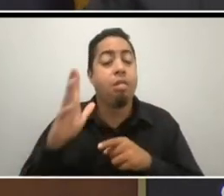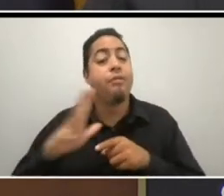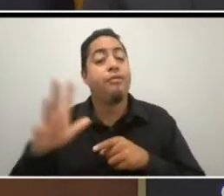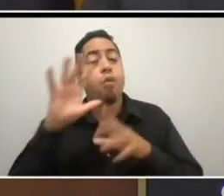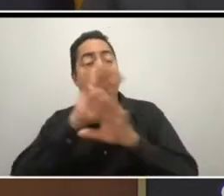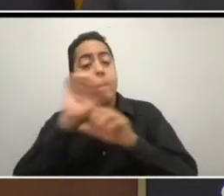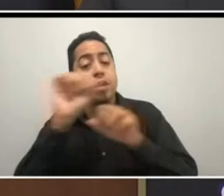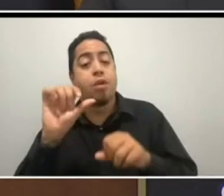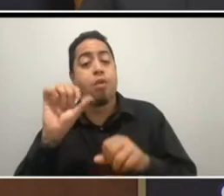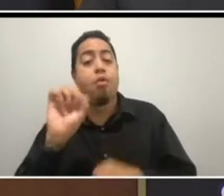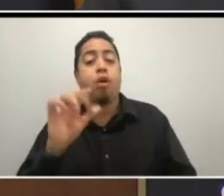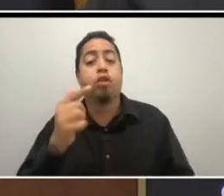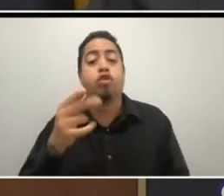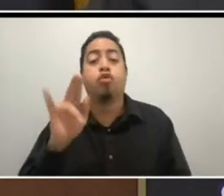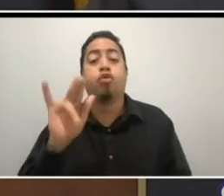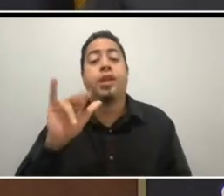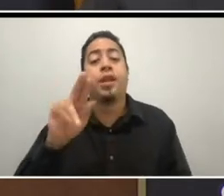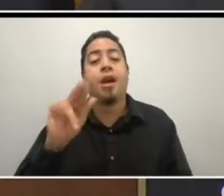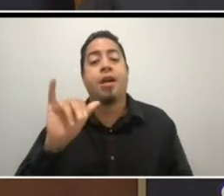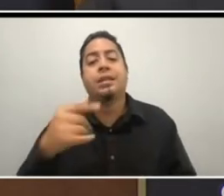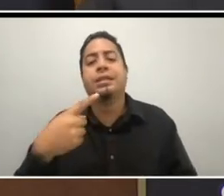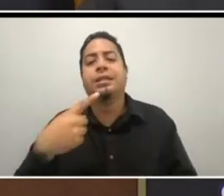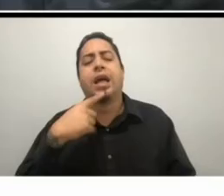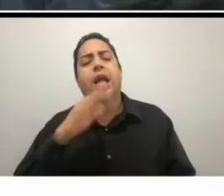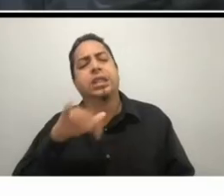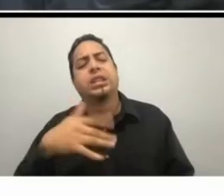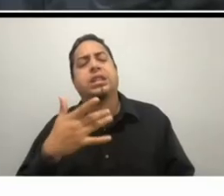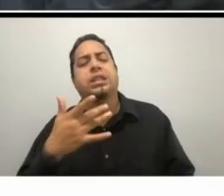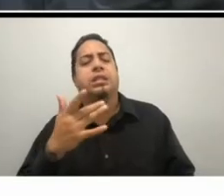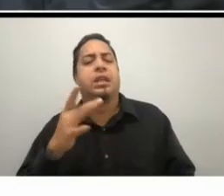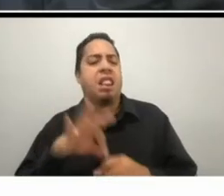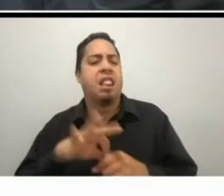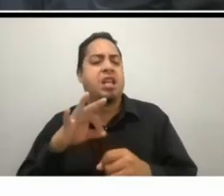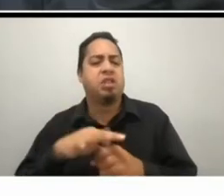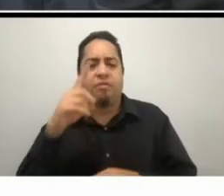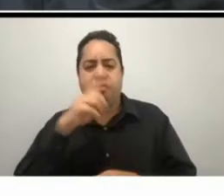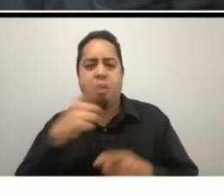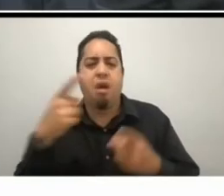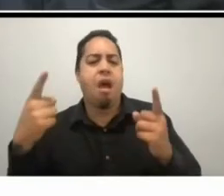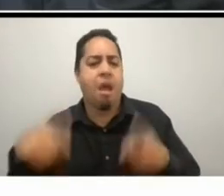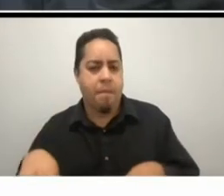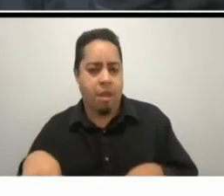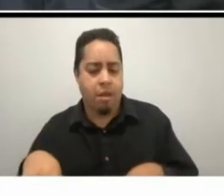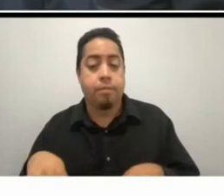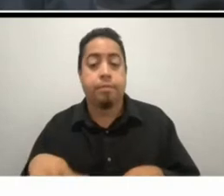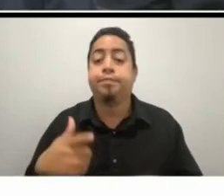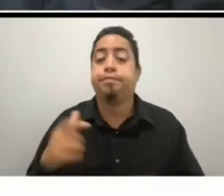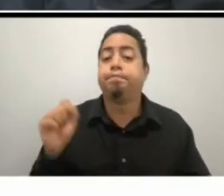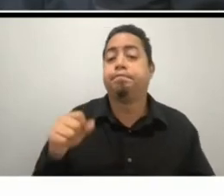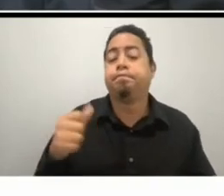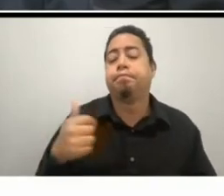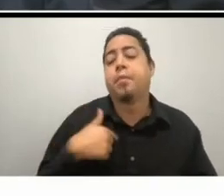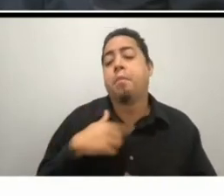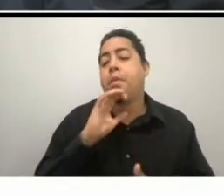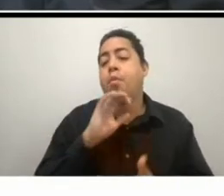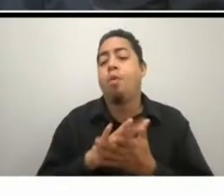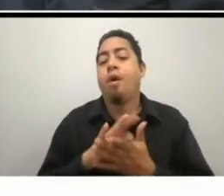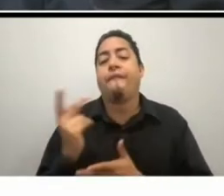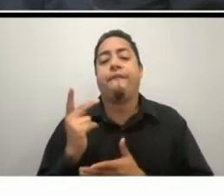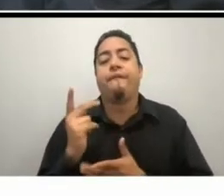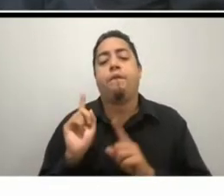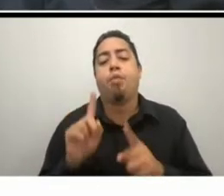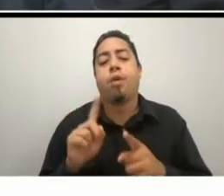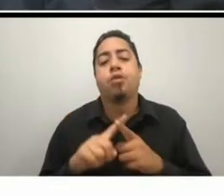Giuliani raised allegations of election fraud. Thank you. My wife and I had returned from attending our